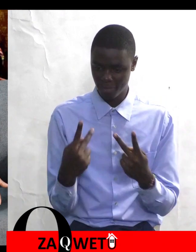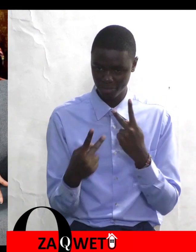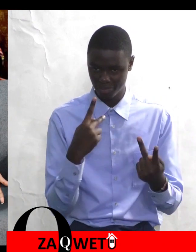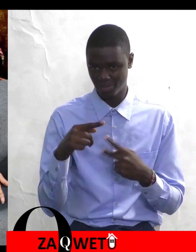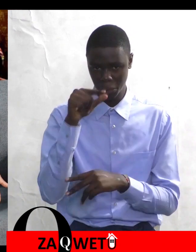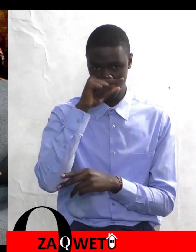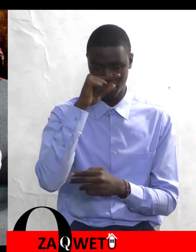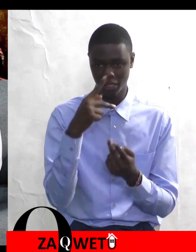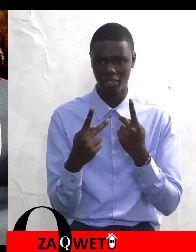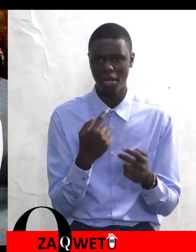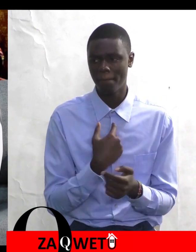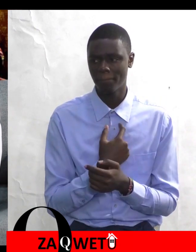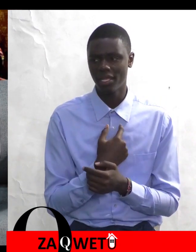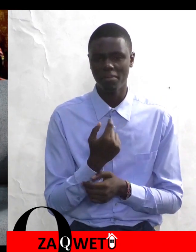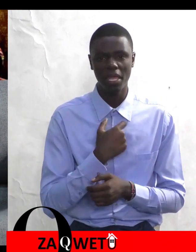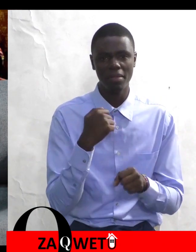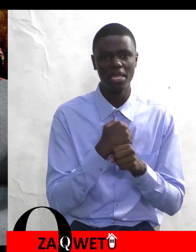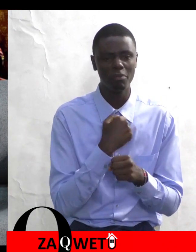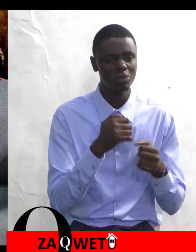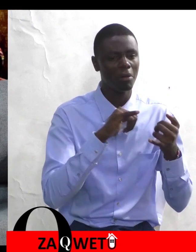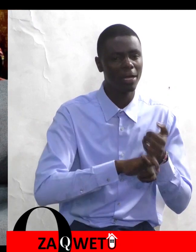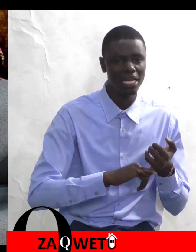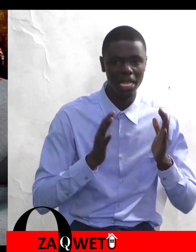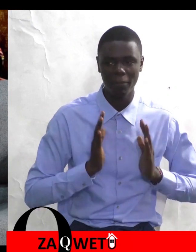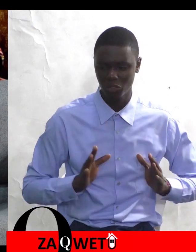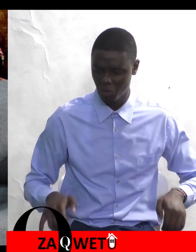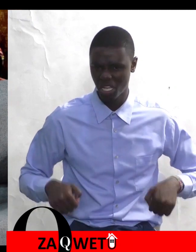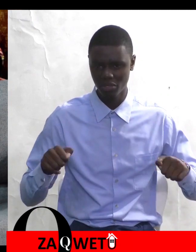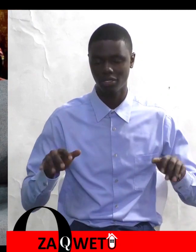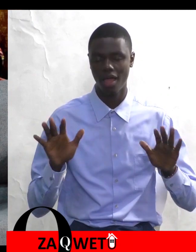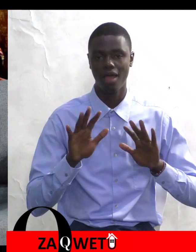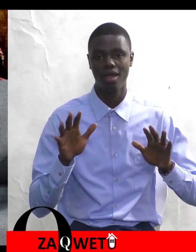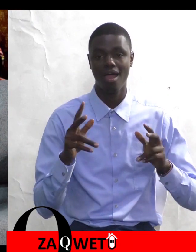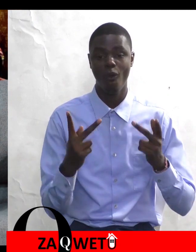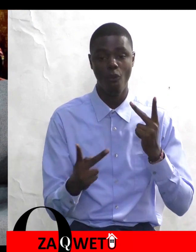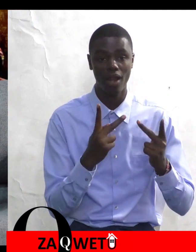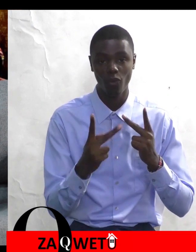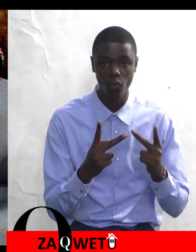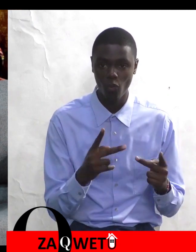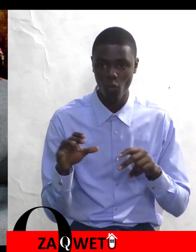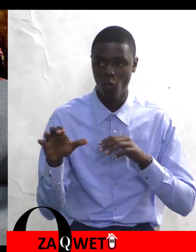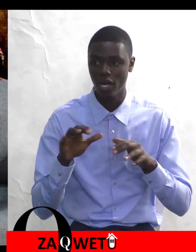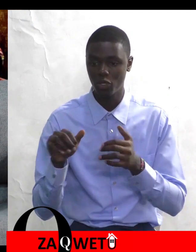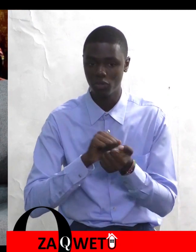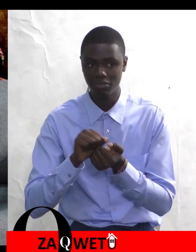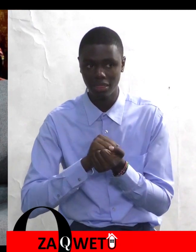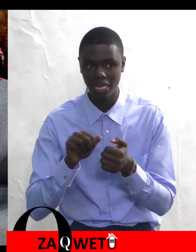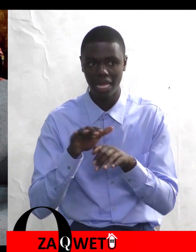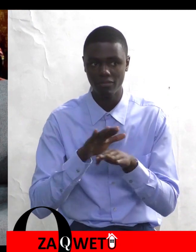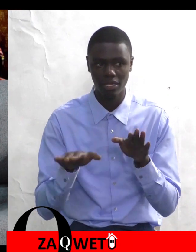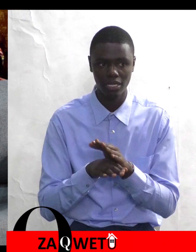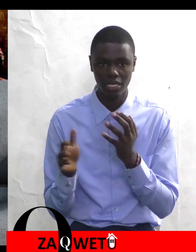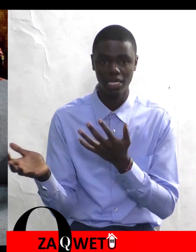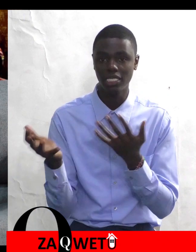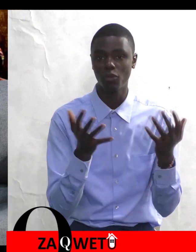pika. You know. I'm not a liability. Atitasema, no, Sammy, siyazi marim, top of a wheelchair. Yes. They cook, they do